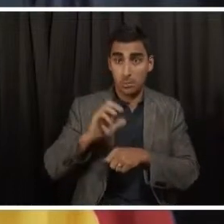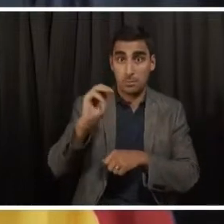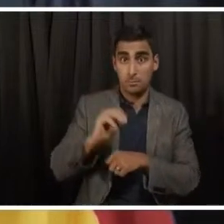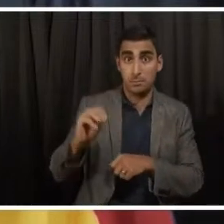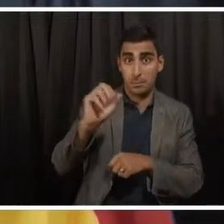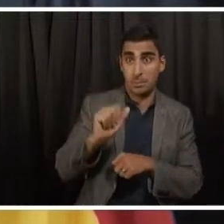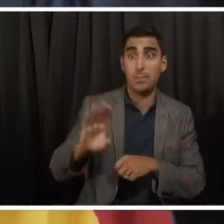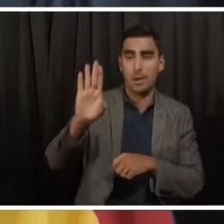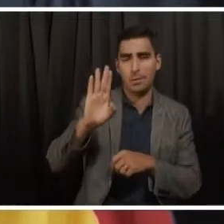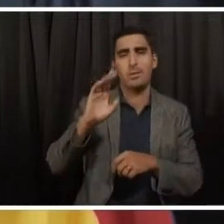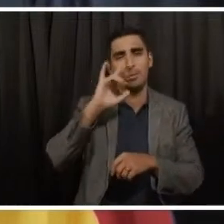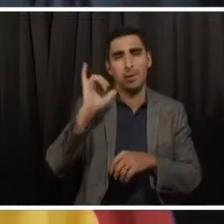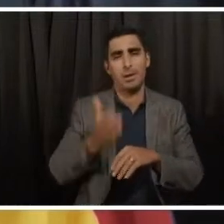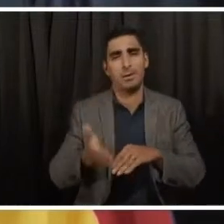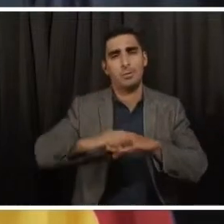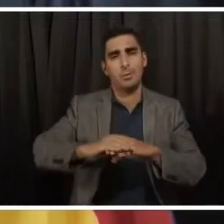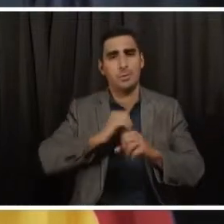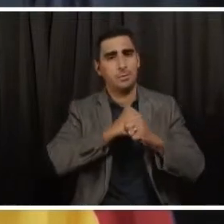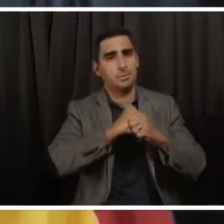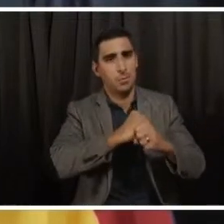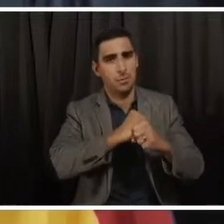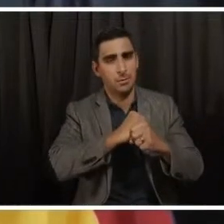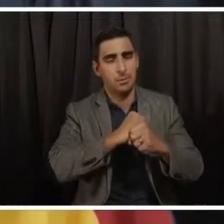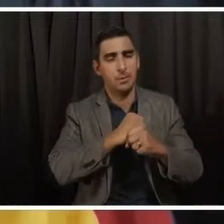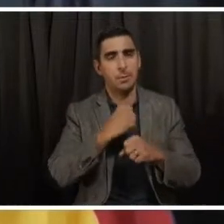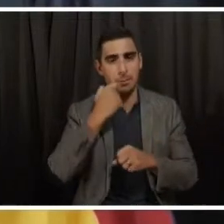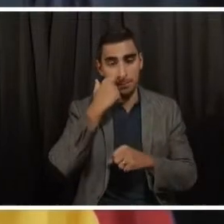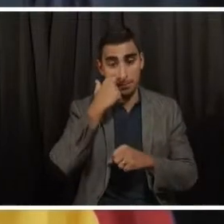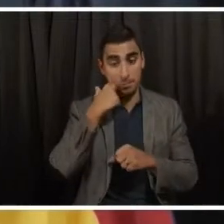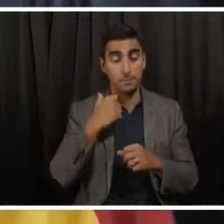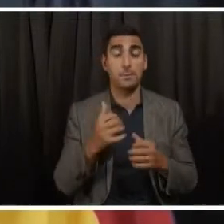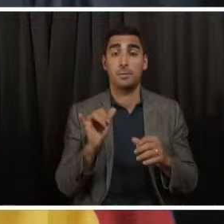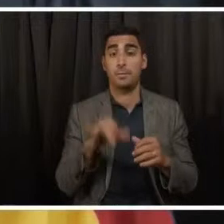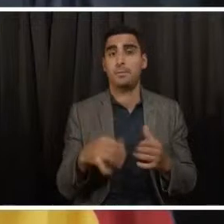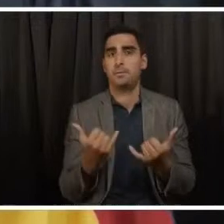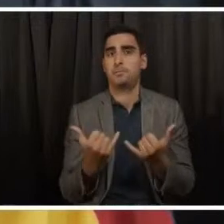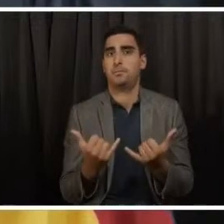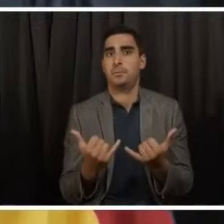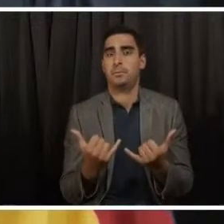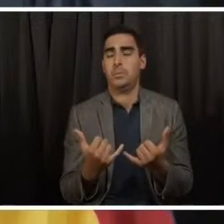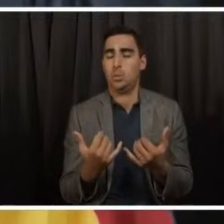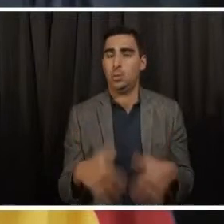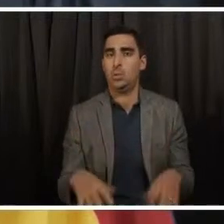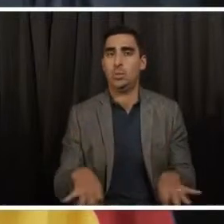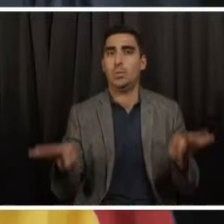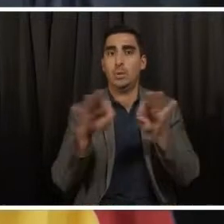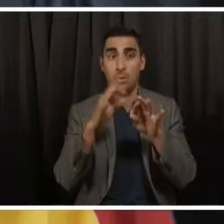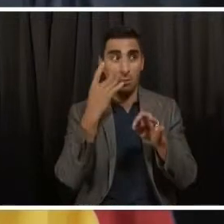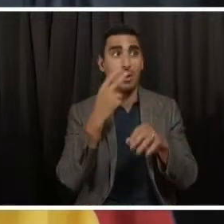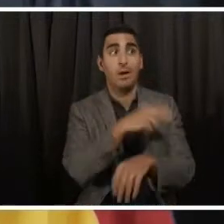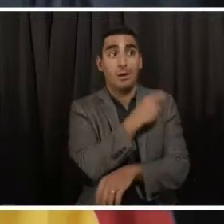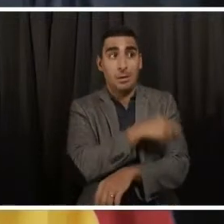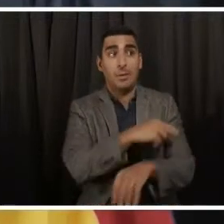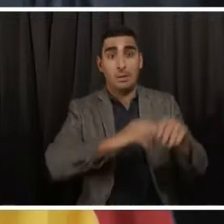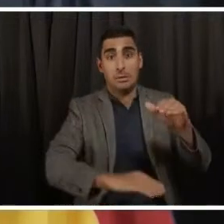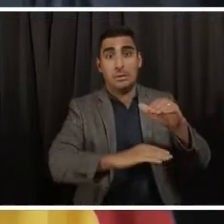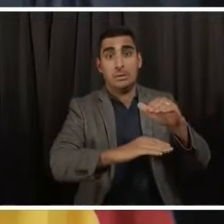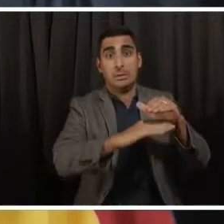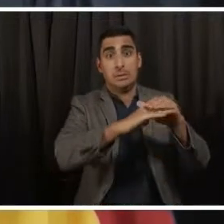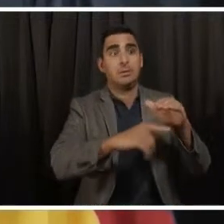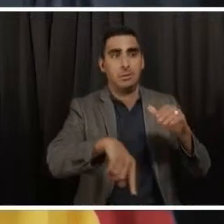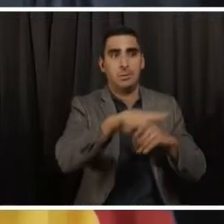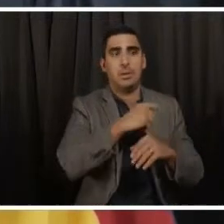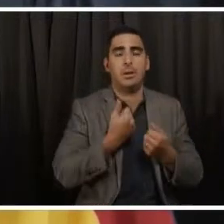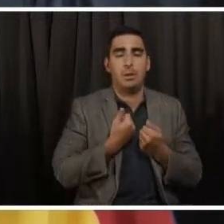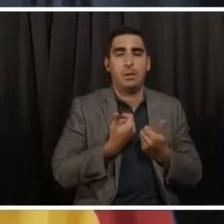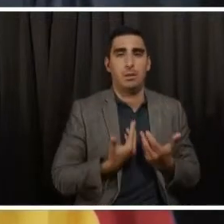significant protection. That's obviously very important right now while our hospitalization numbers are high and our healthcare system is strained, that